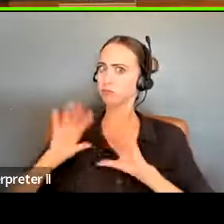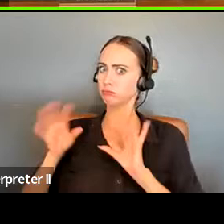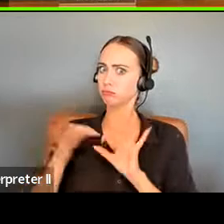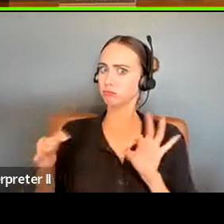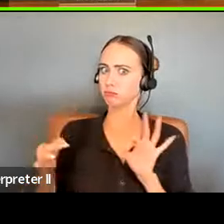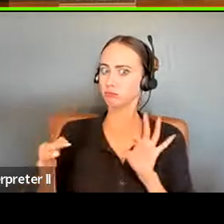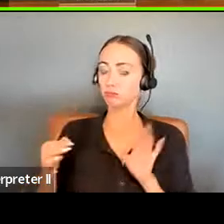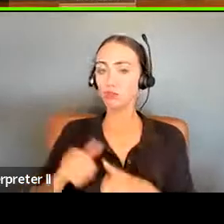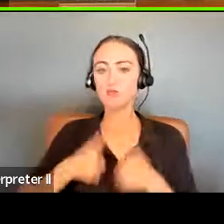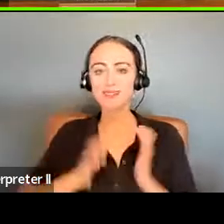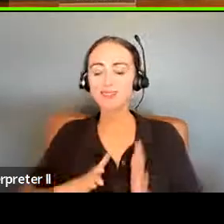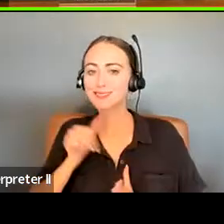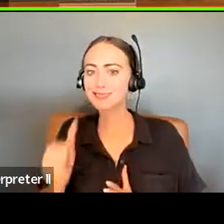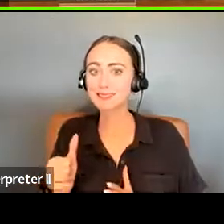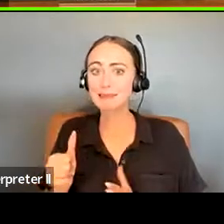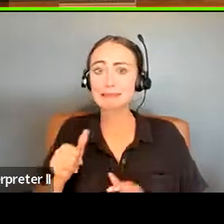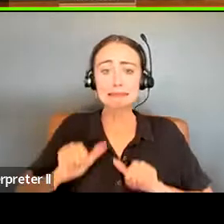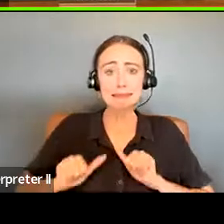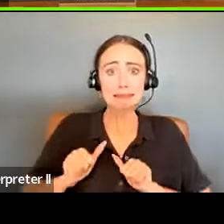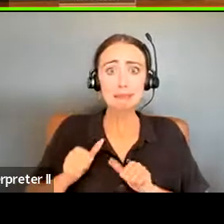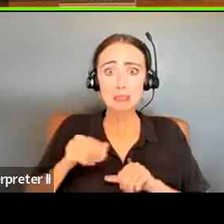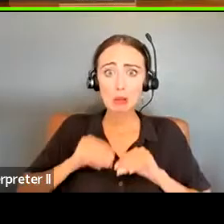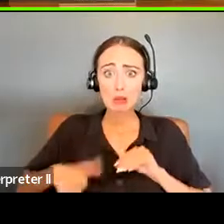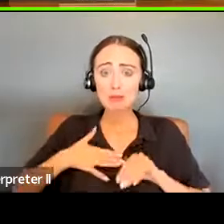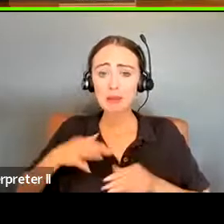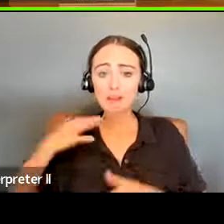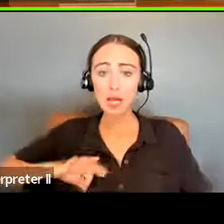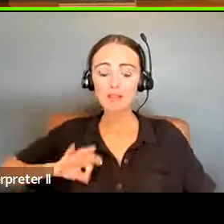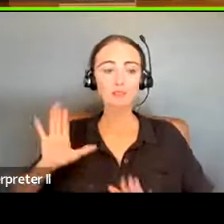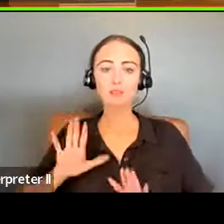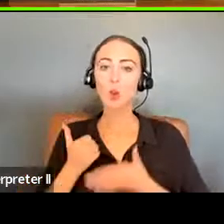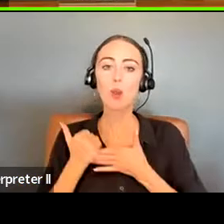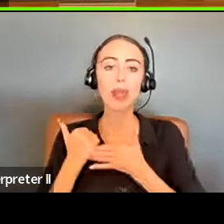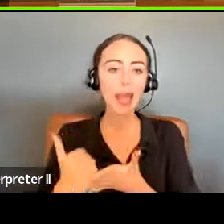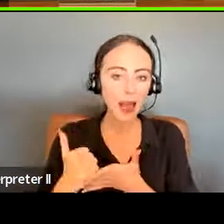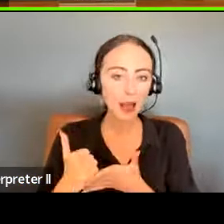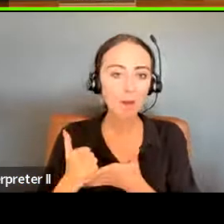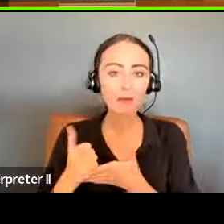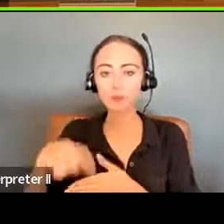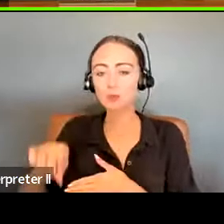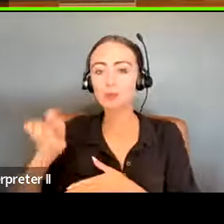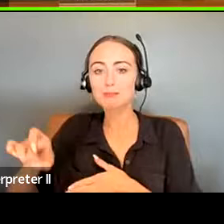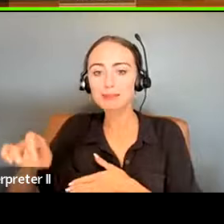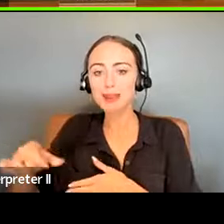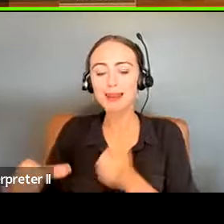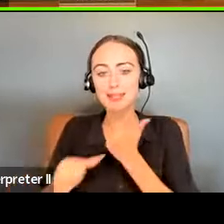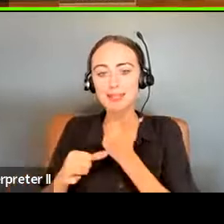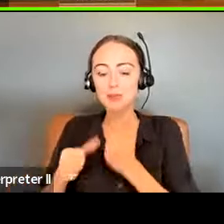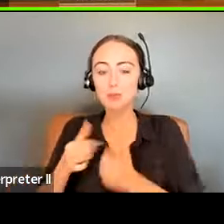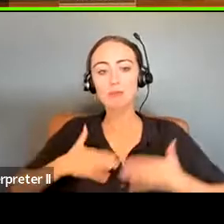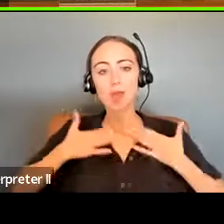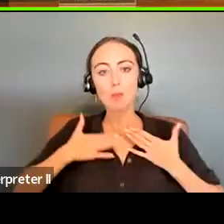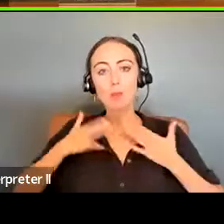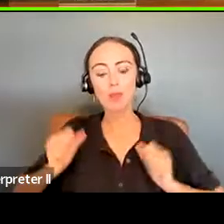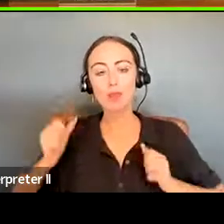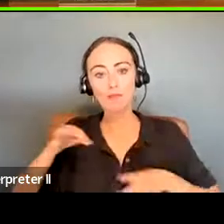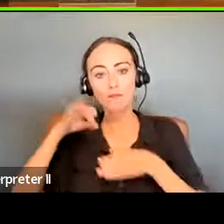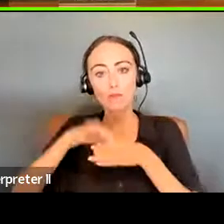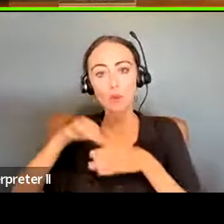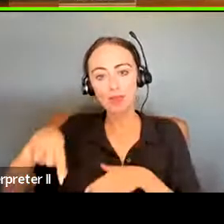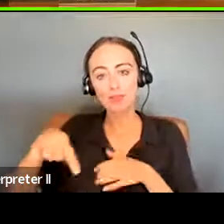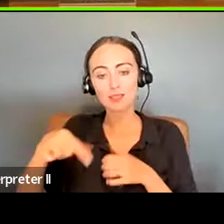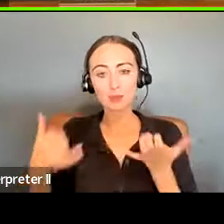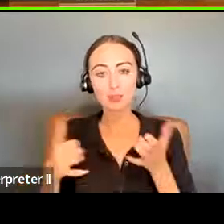so that residents won't be in danger of losing benefits as we help those who need this assistance the most. So I'm pleased that we're able to vote on this measure